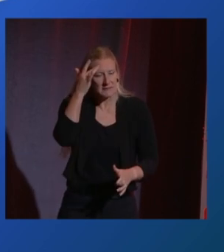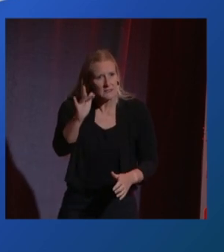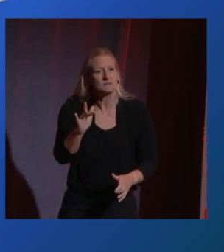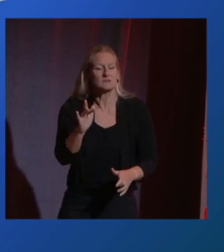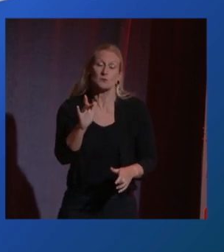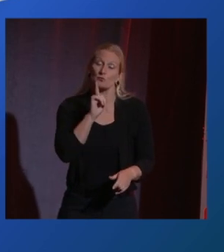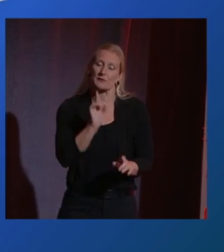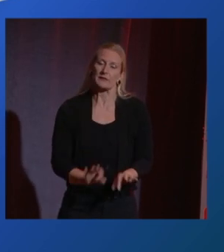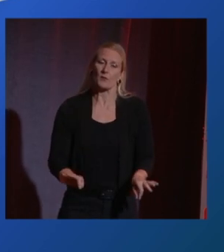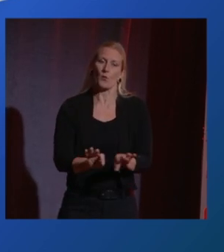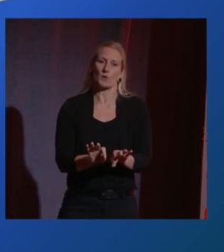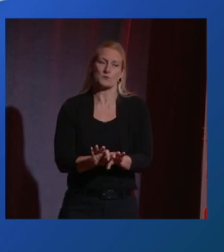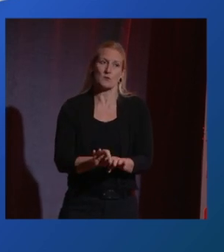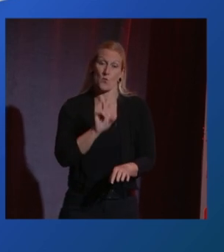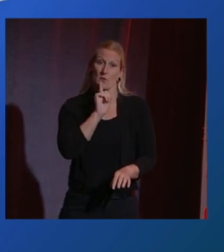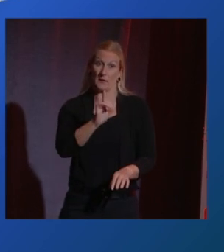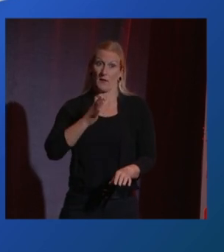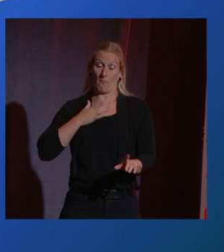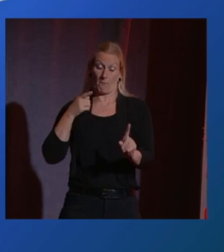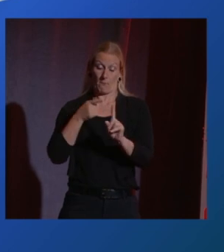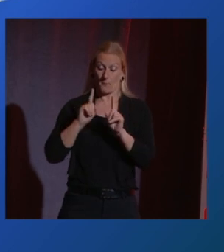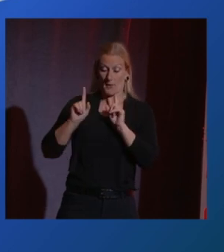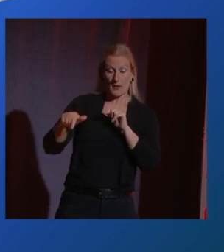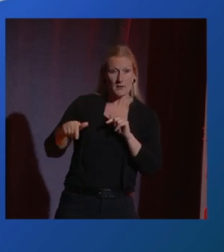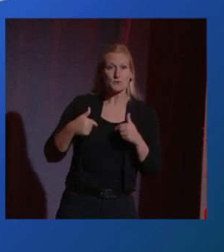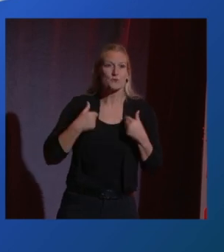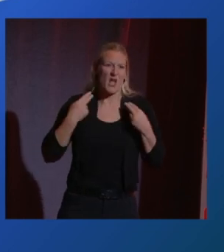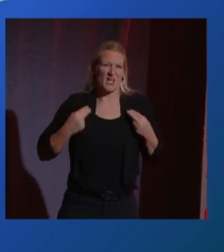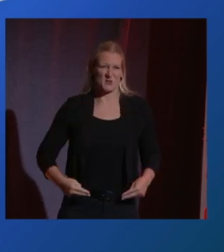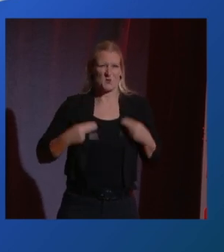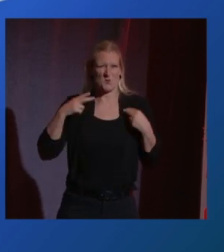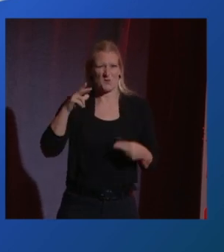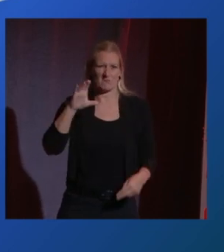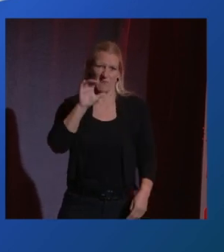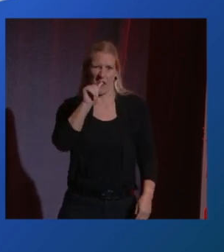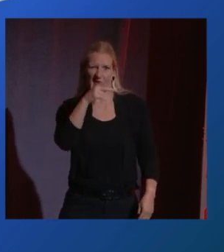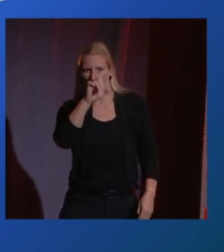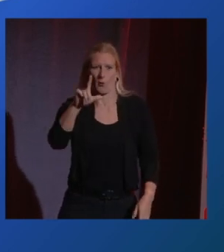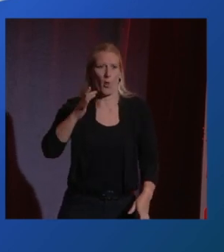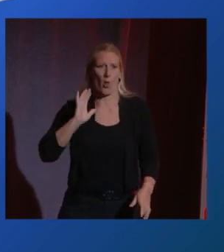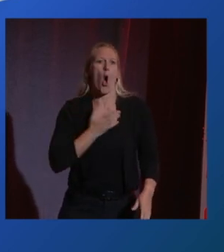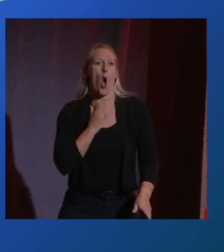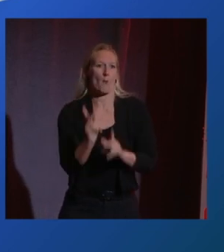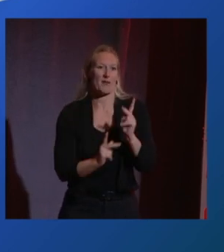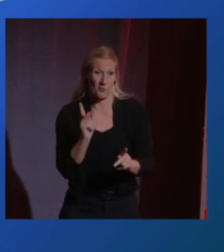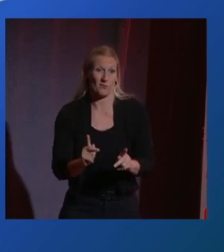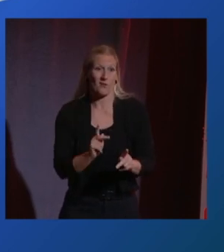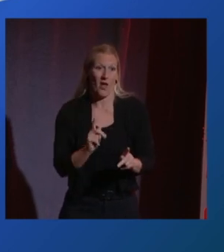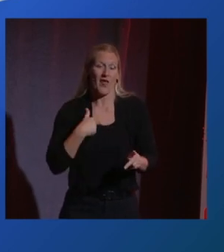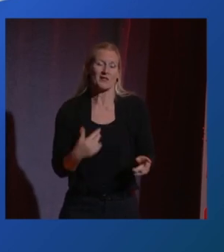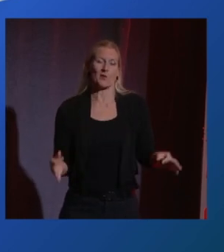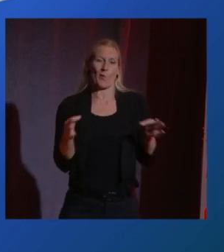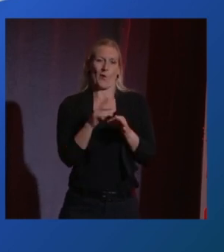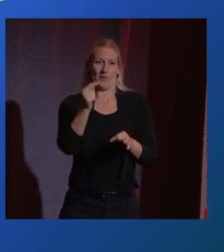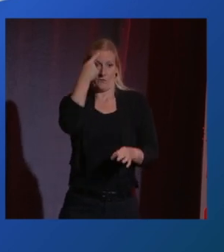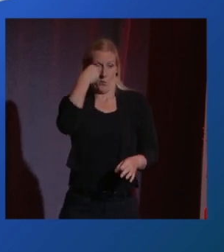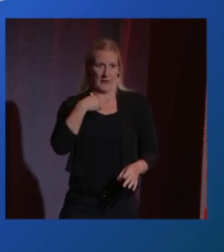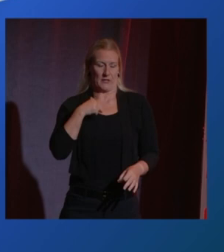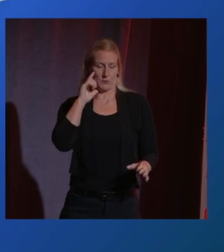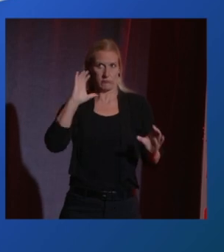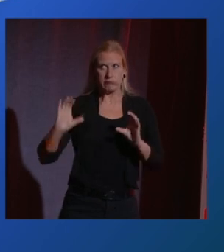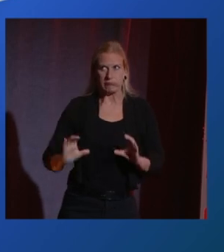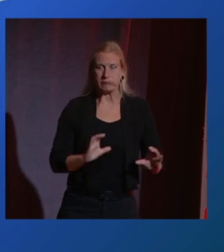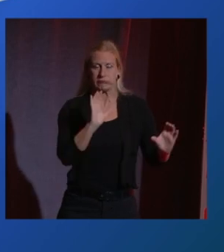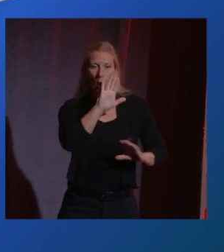human capital that absolutely is something worth staying awake at night about yeah no absolutely so we